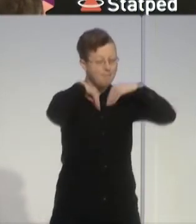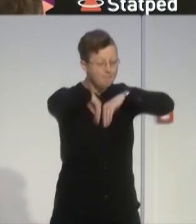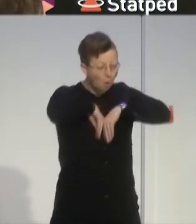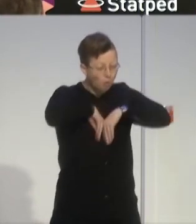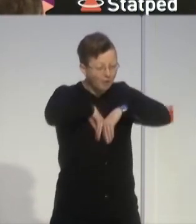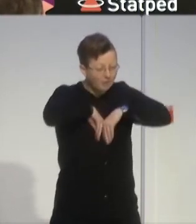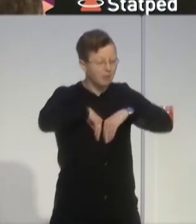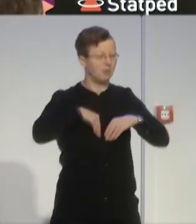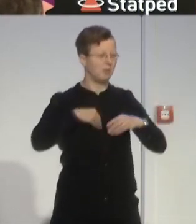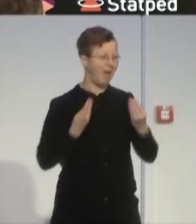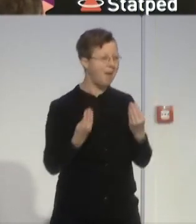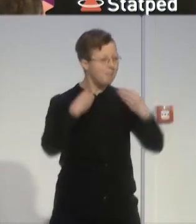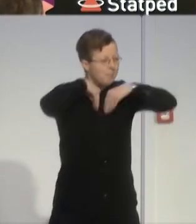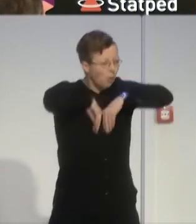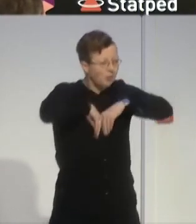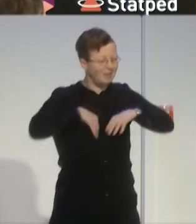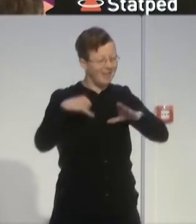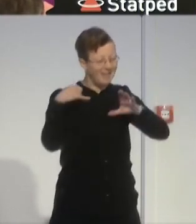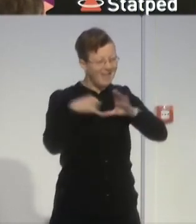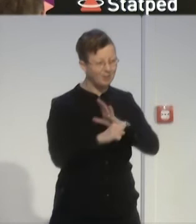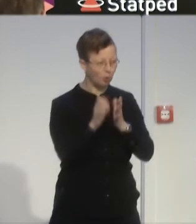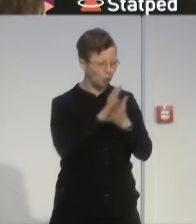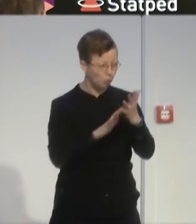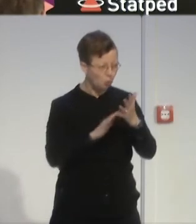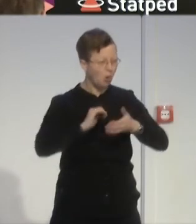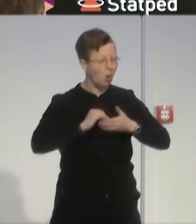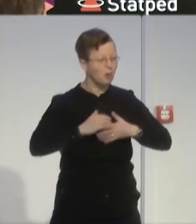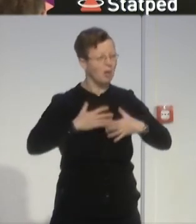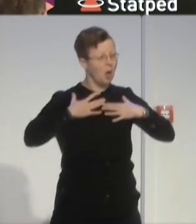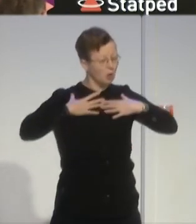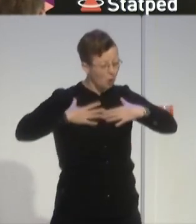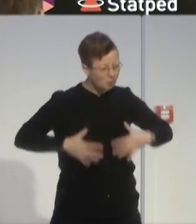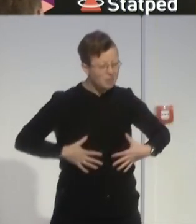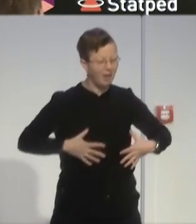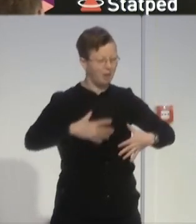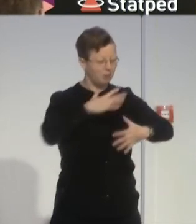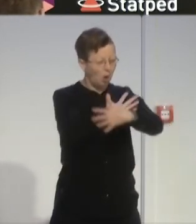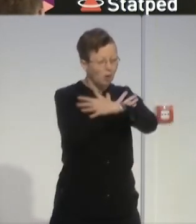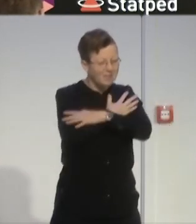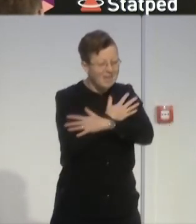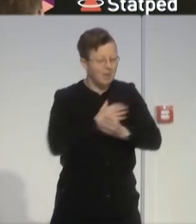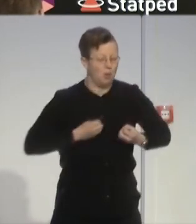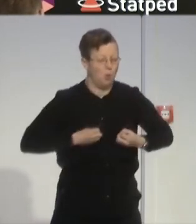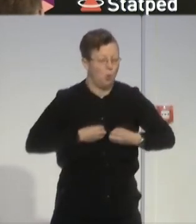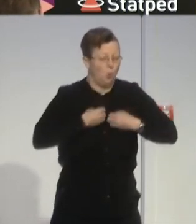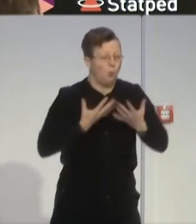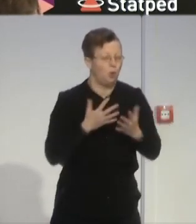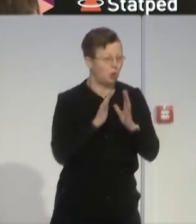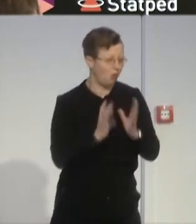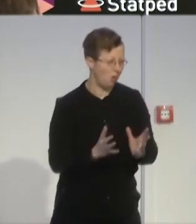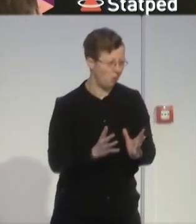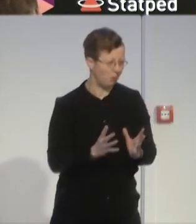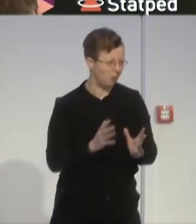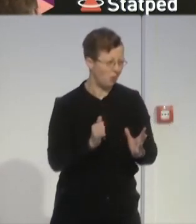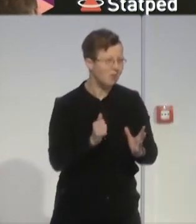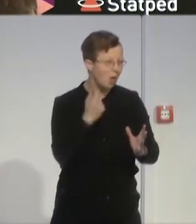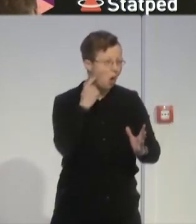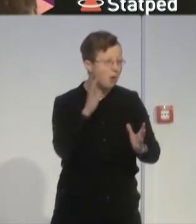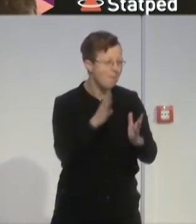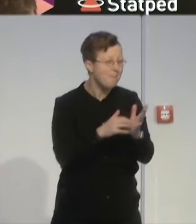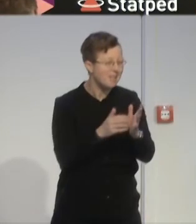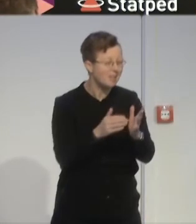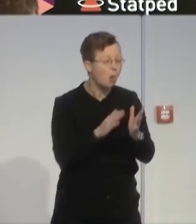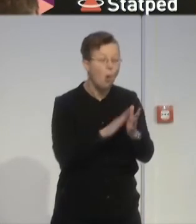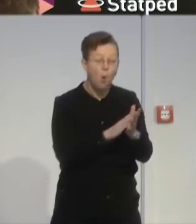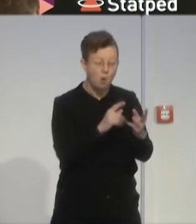content structure. And it has a bodily, tactile, expressive form, which we will hear more about. And